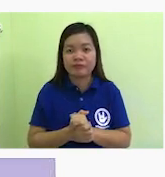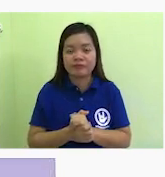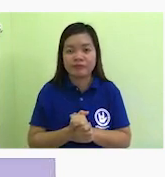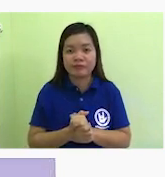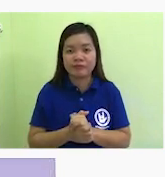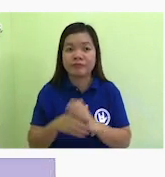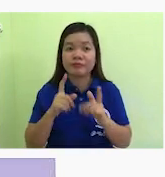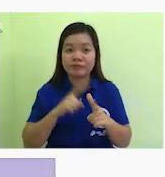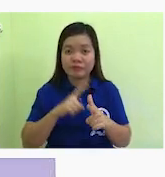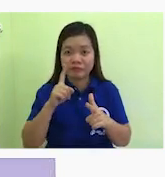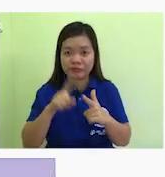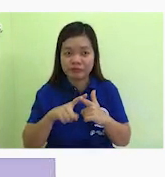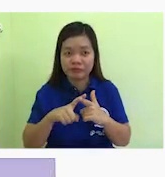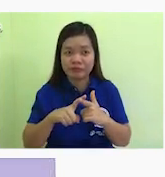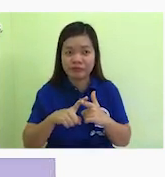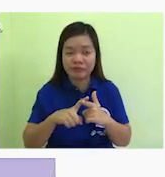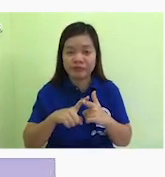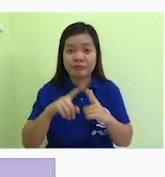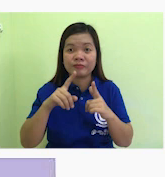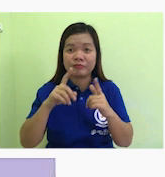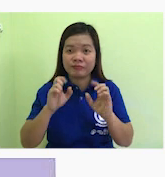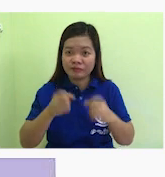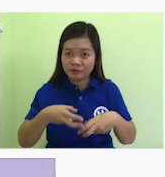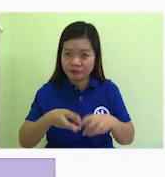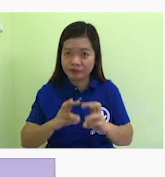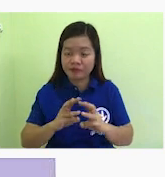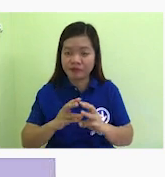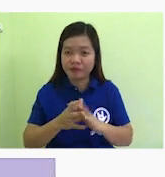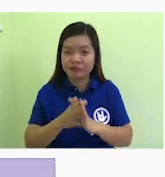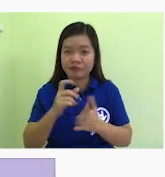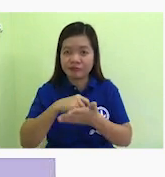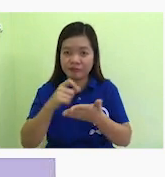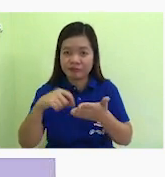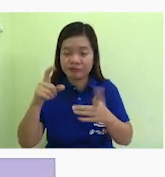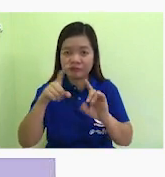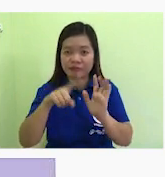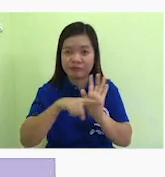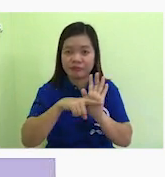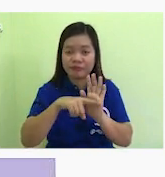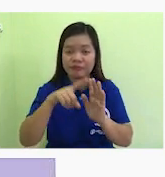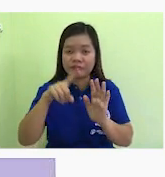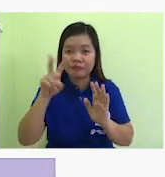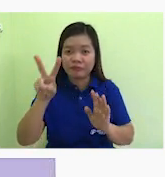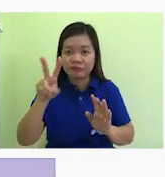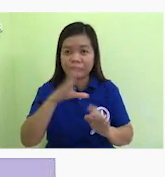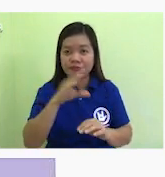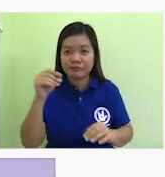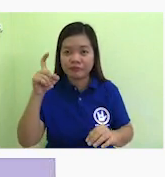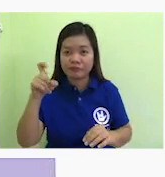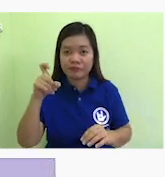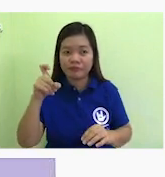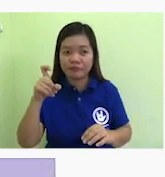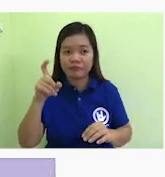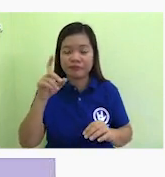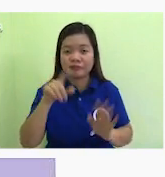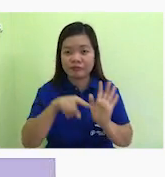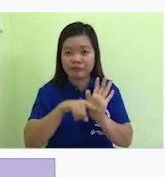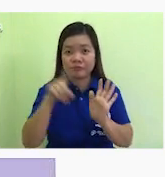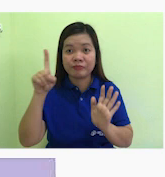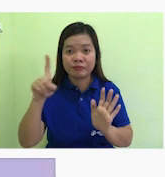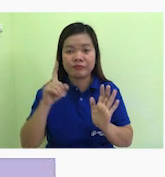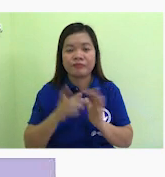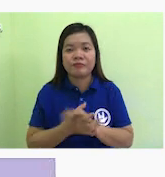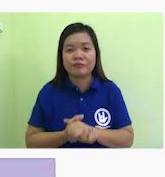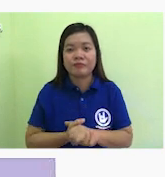1. Then, we may write x equals negative 2 and x